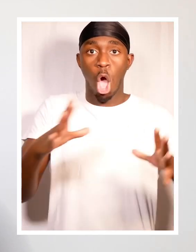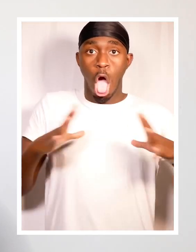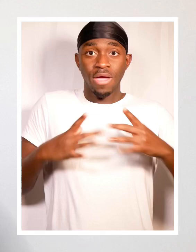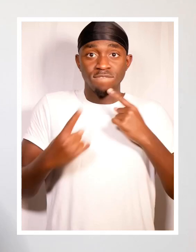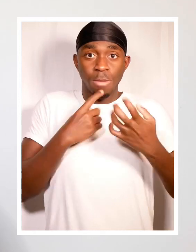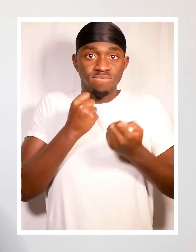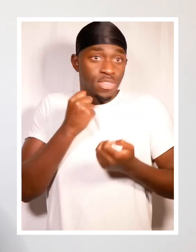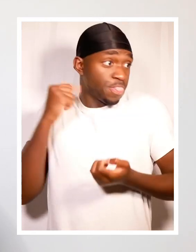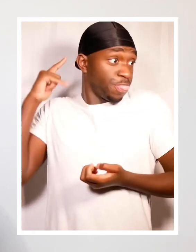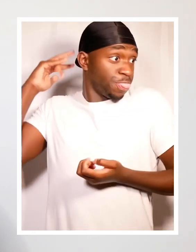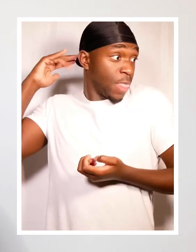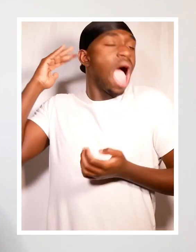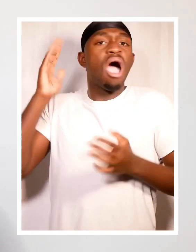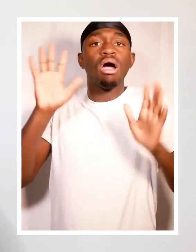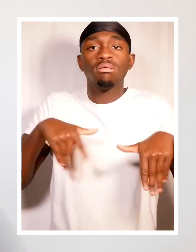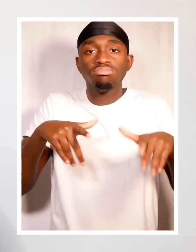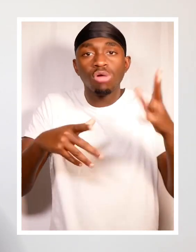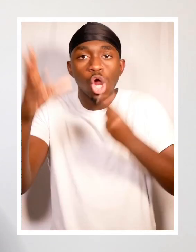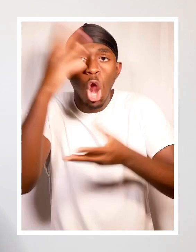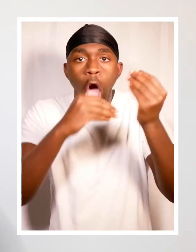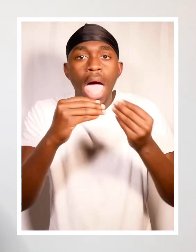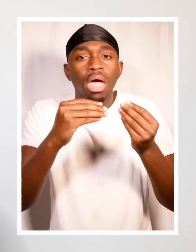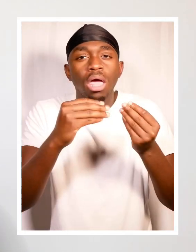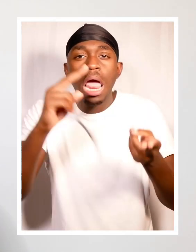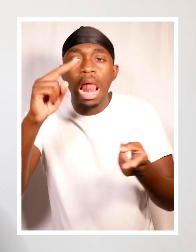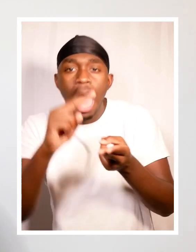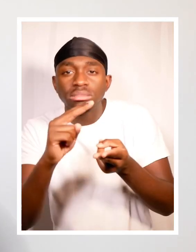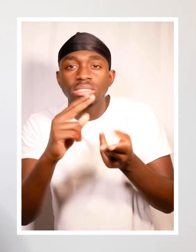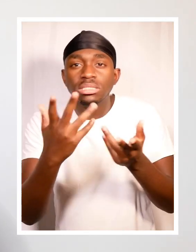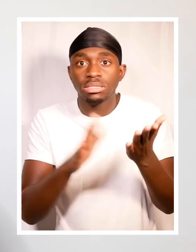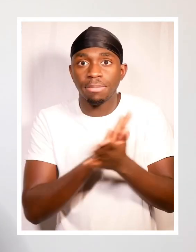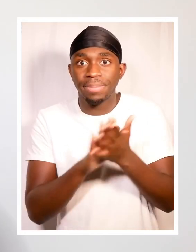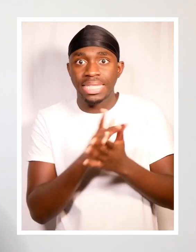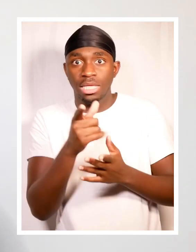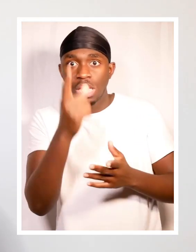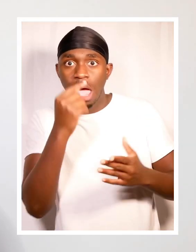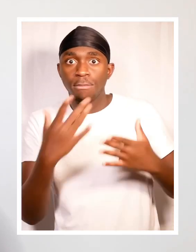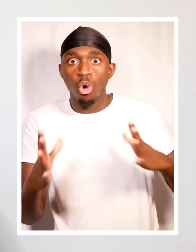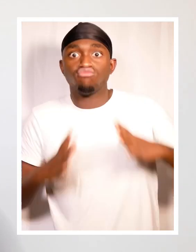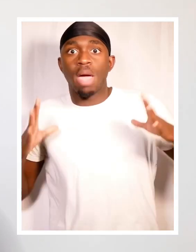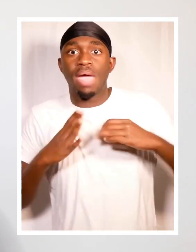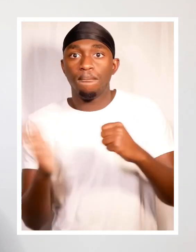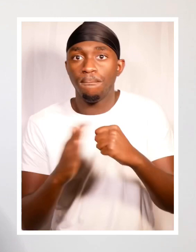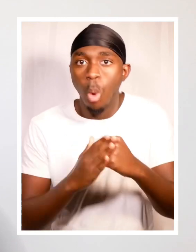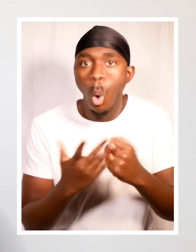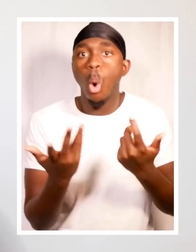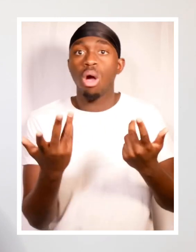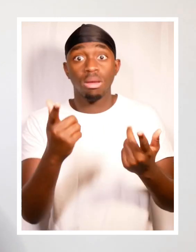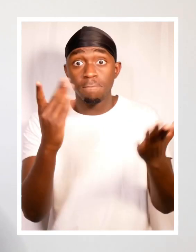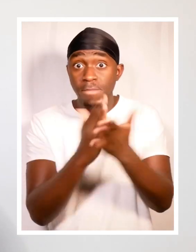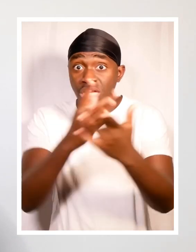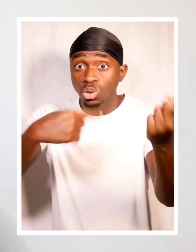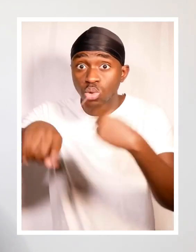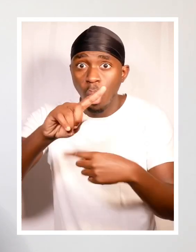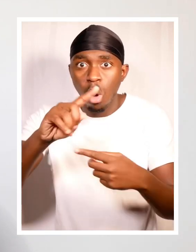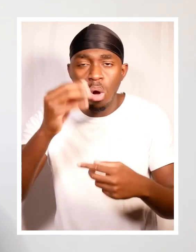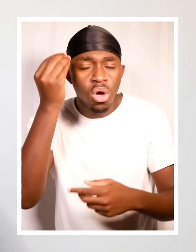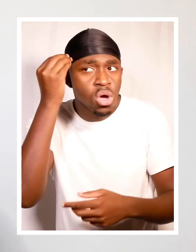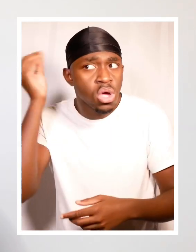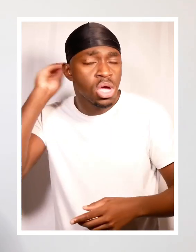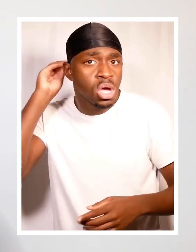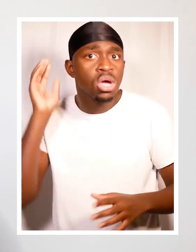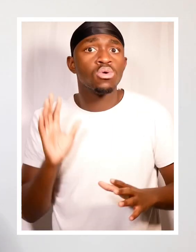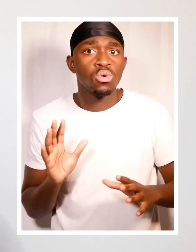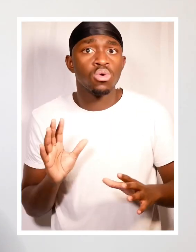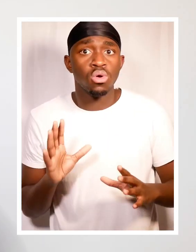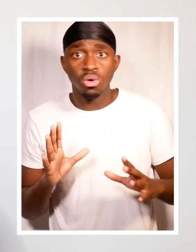coding boot camp course bear that in mind another thing also is that there were times where when i